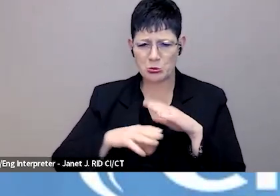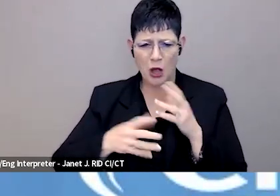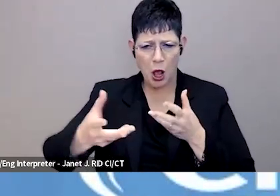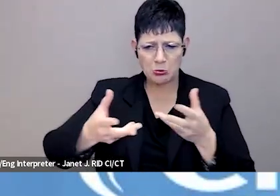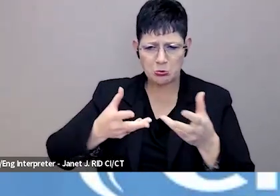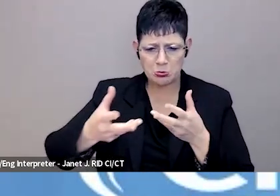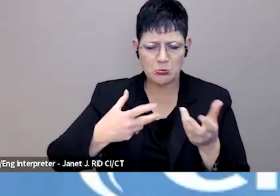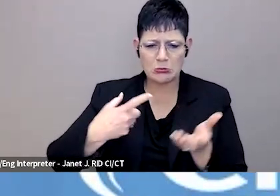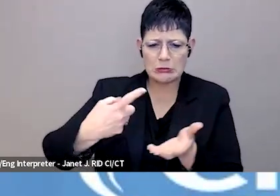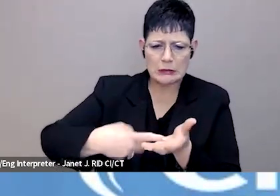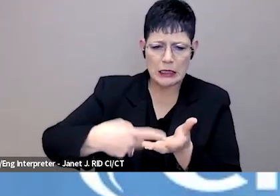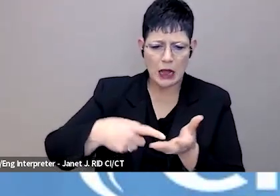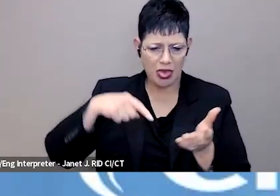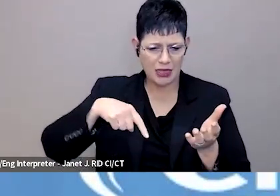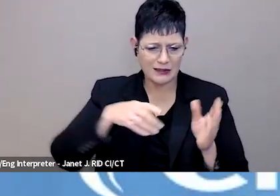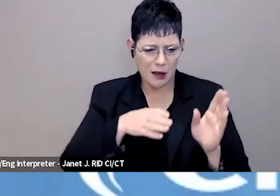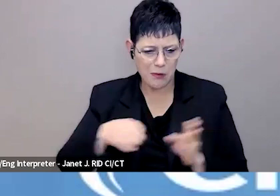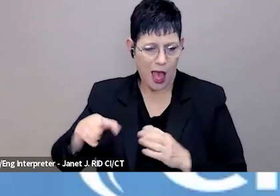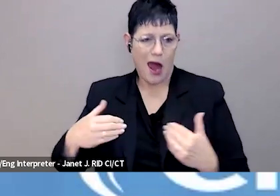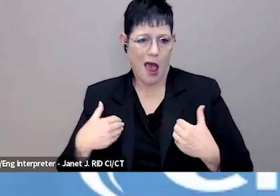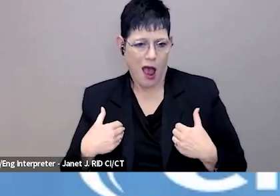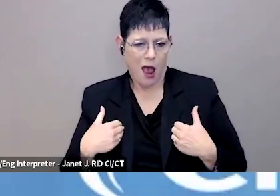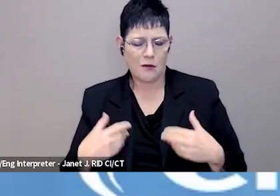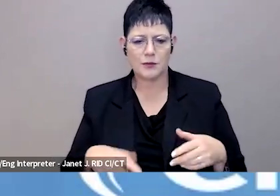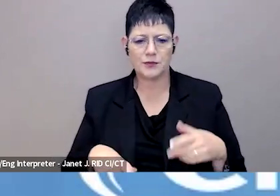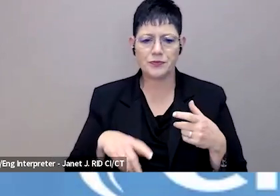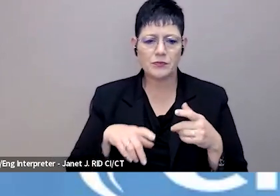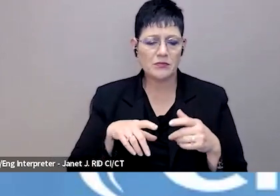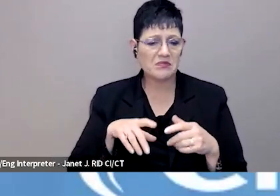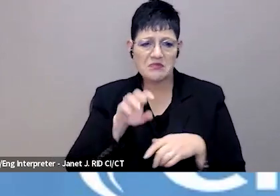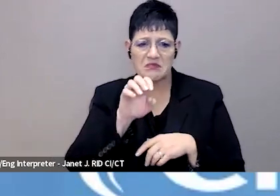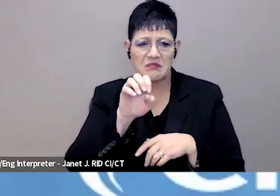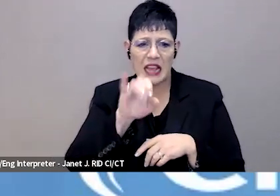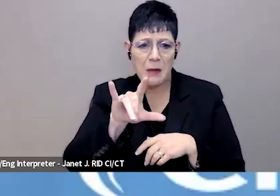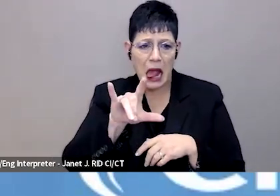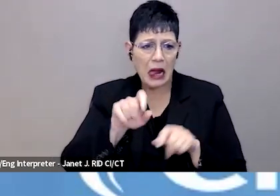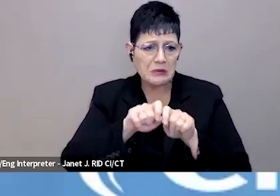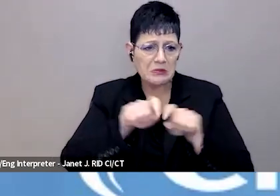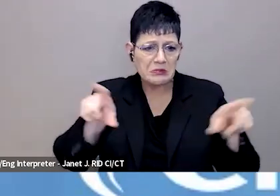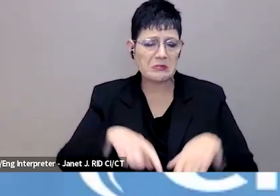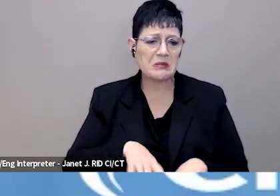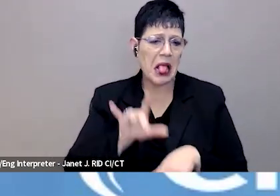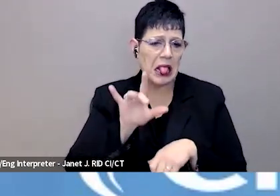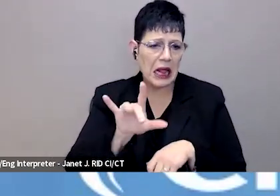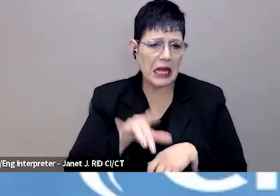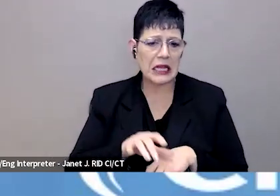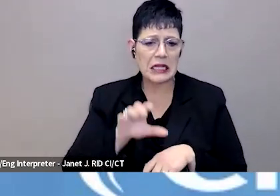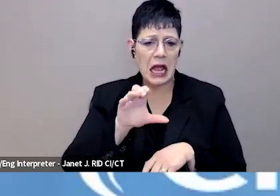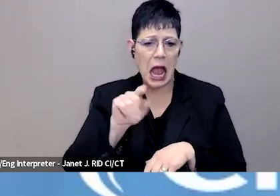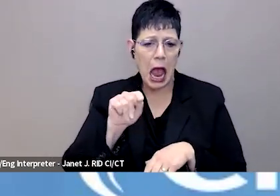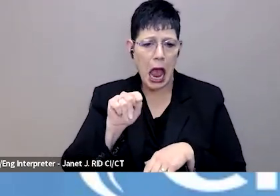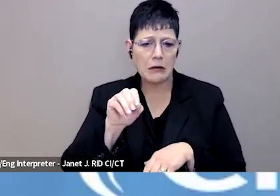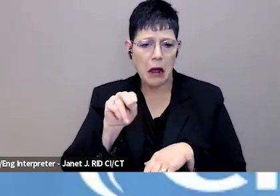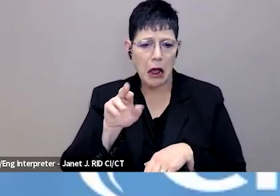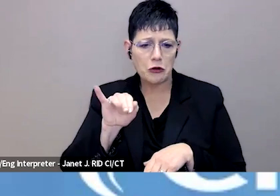of the strategy itself, the fact that it exists, sharing a link to the website on the ACL, sharing a link to Act on Raise, and all of